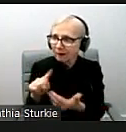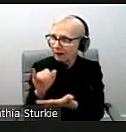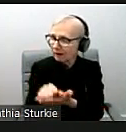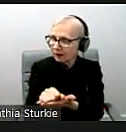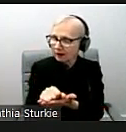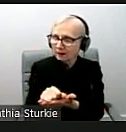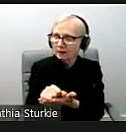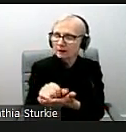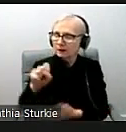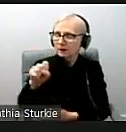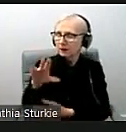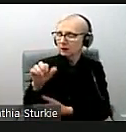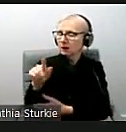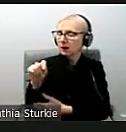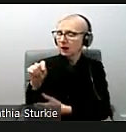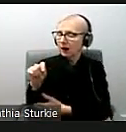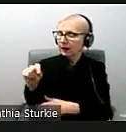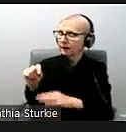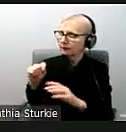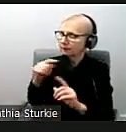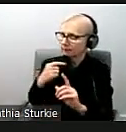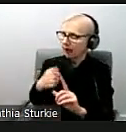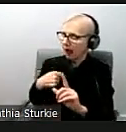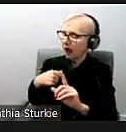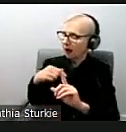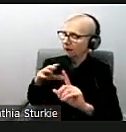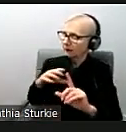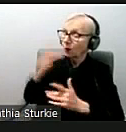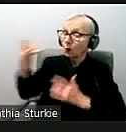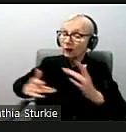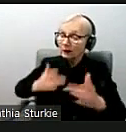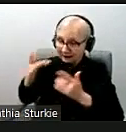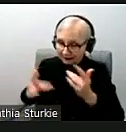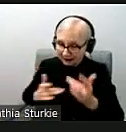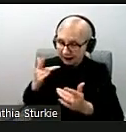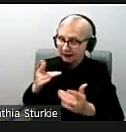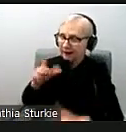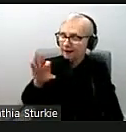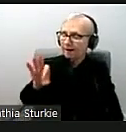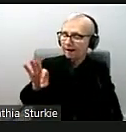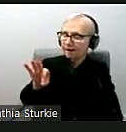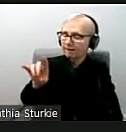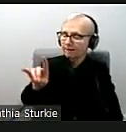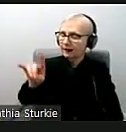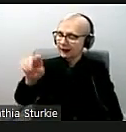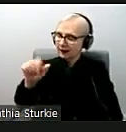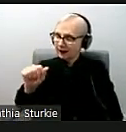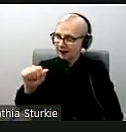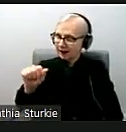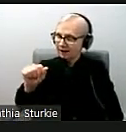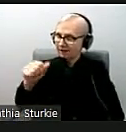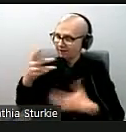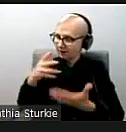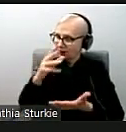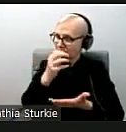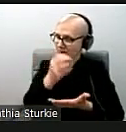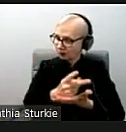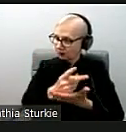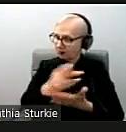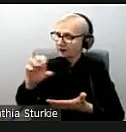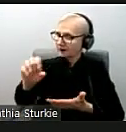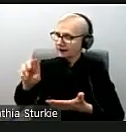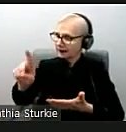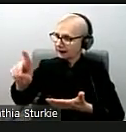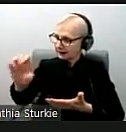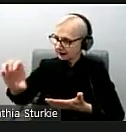Scott, I'll take that one. We are excited that the FDA and the CDC are likely moving forward with